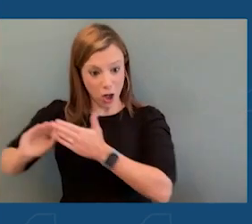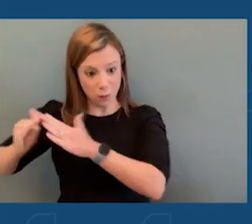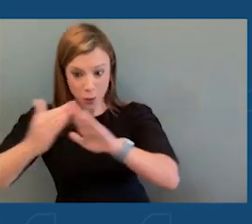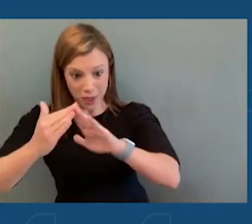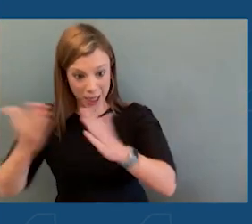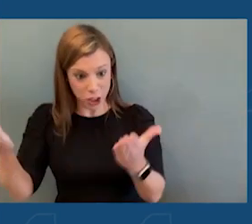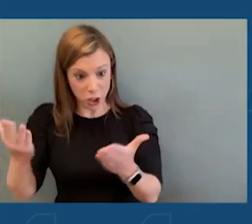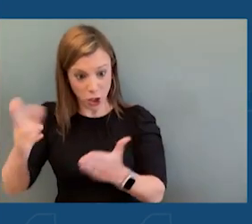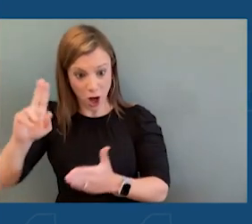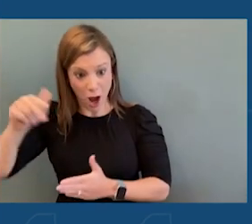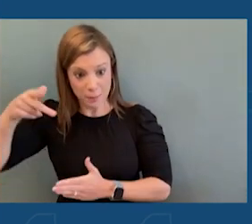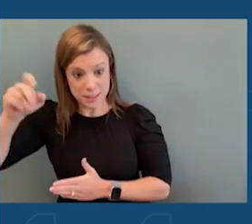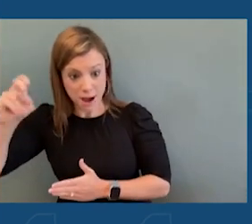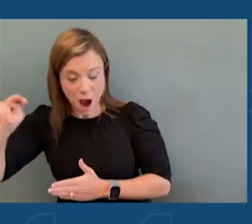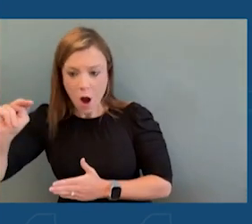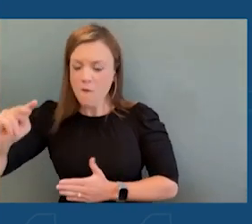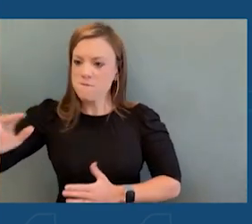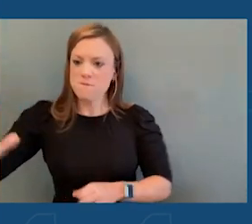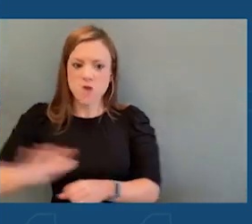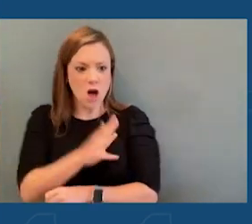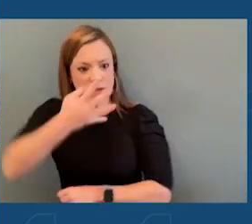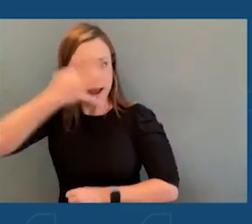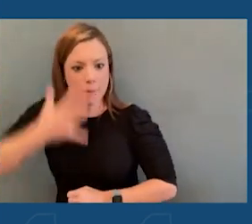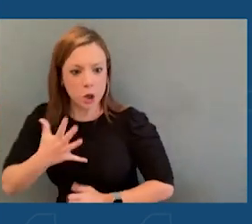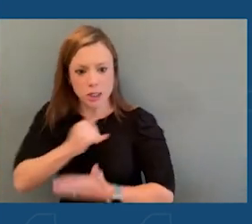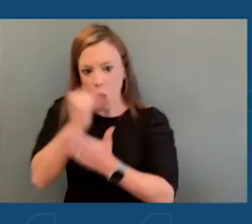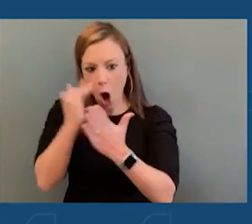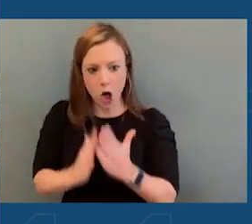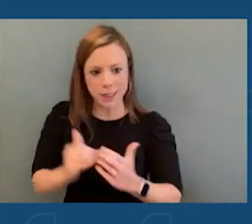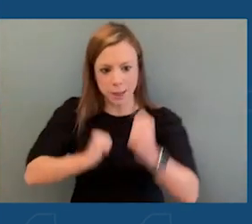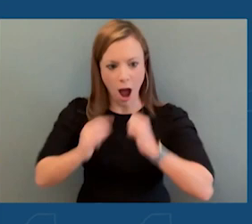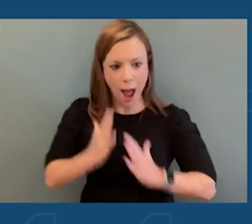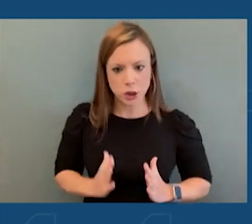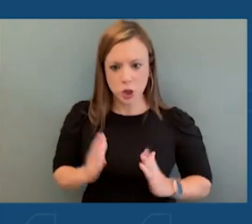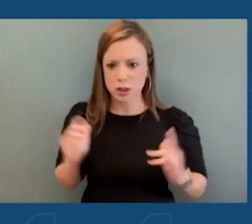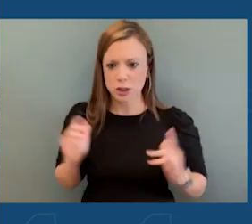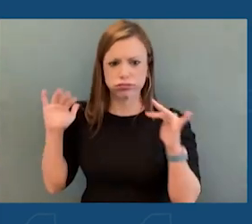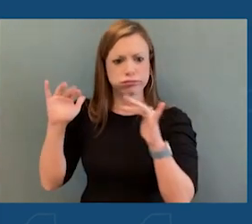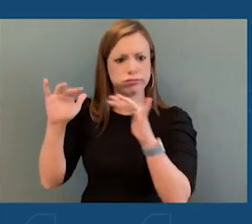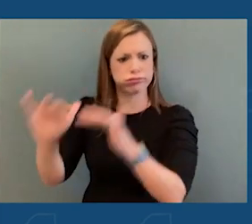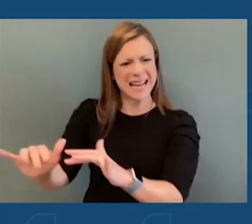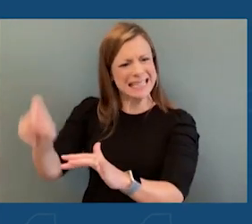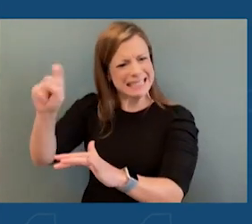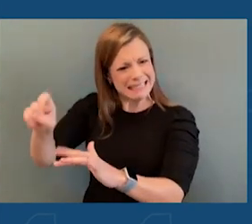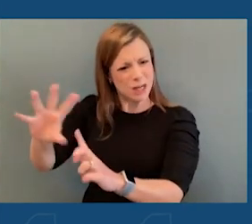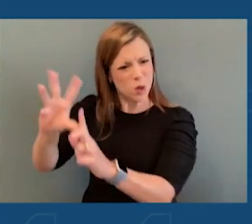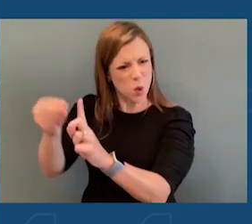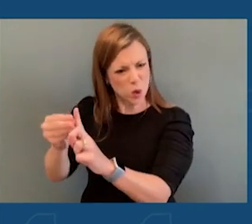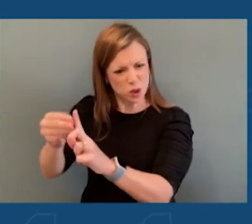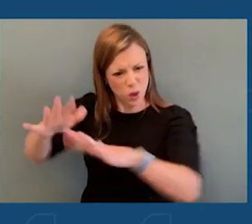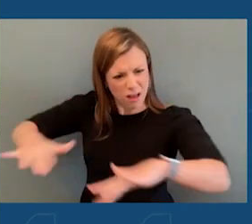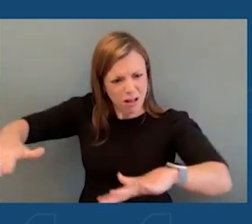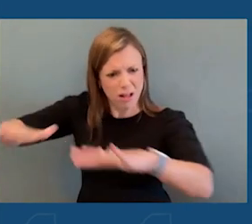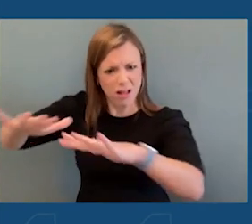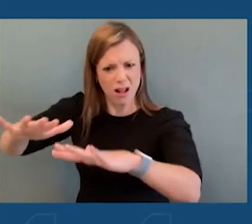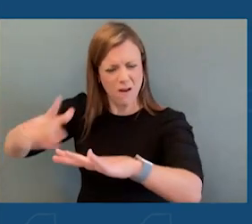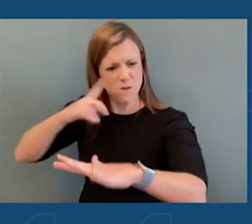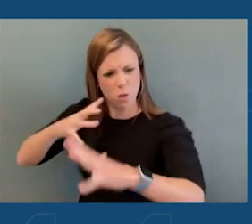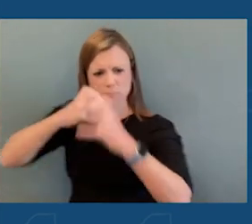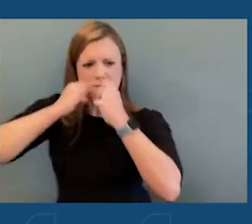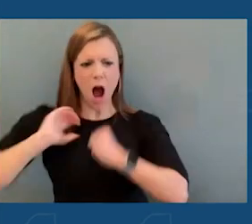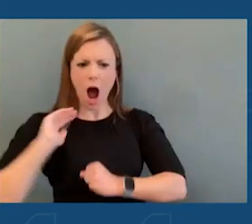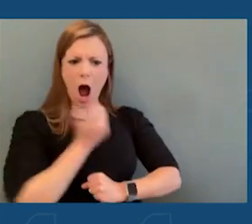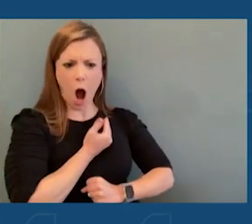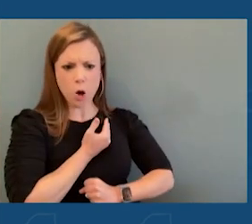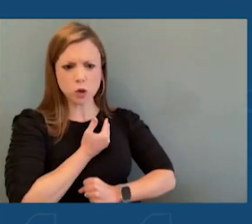immigrants, full of artists, individuals and organizations who have needed a cultural space to call their own for decades.